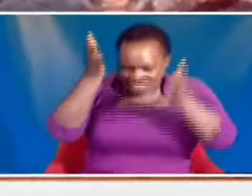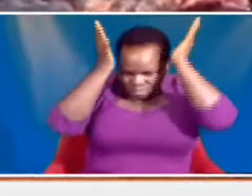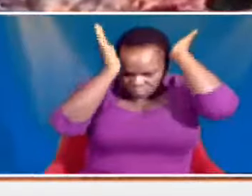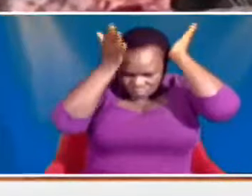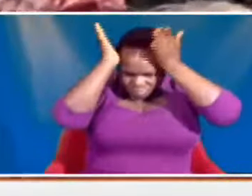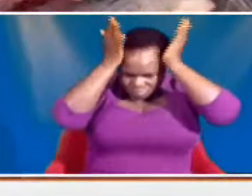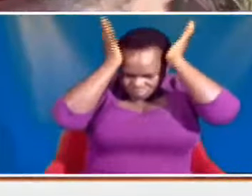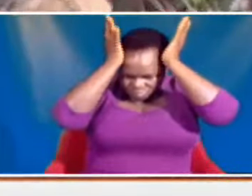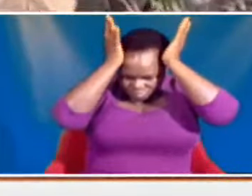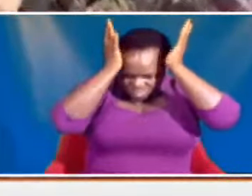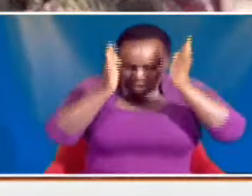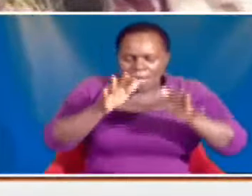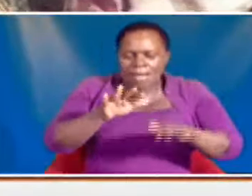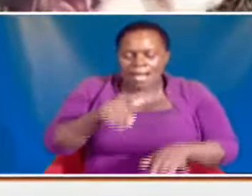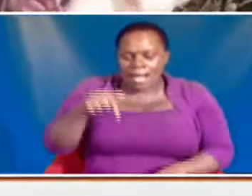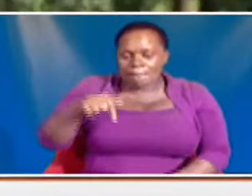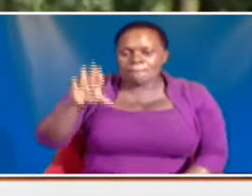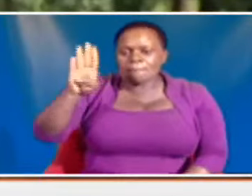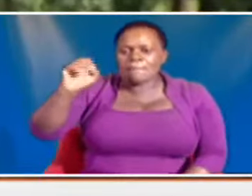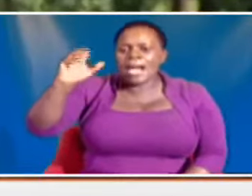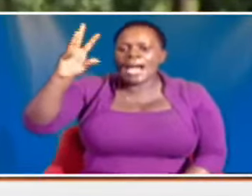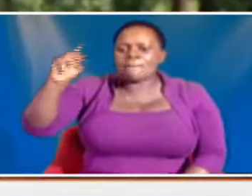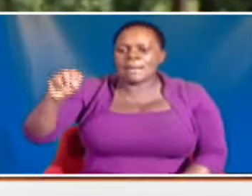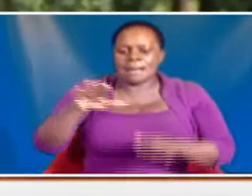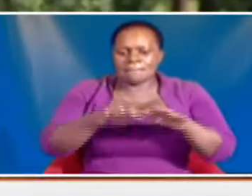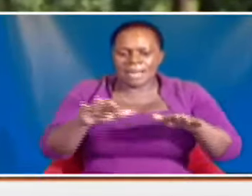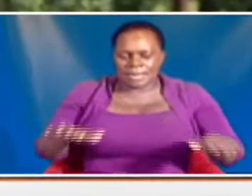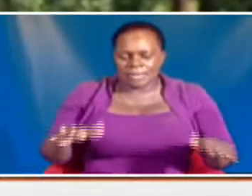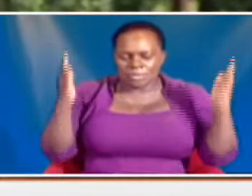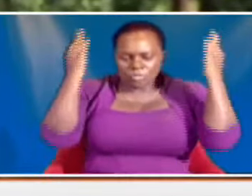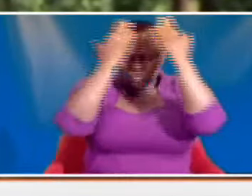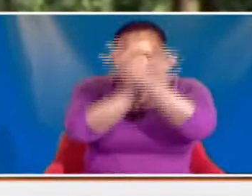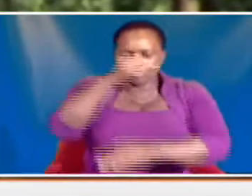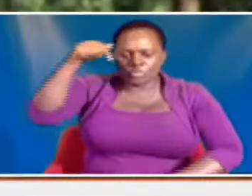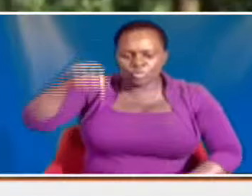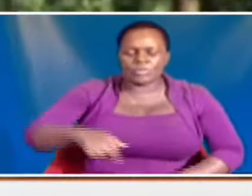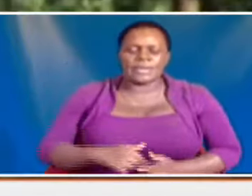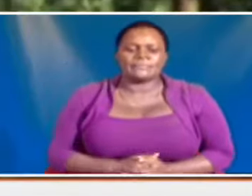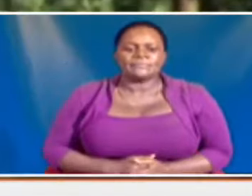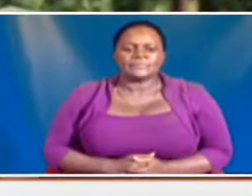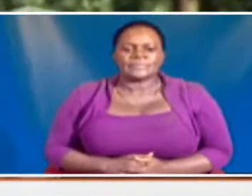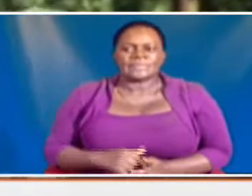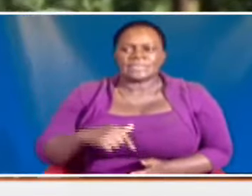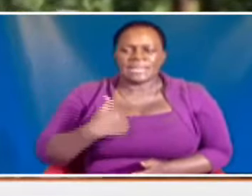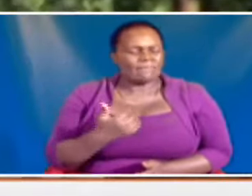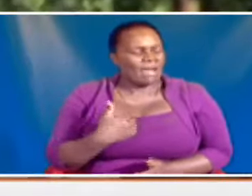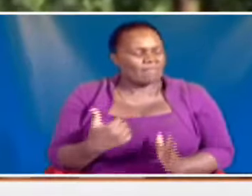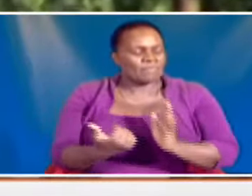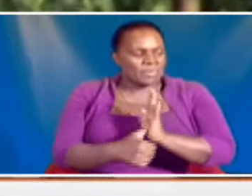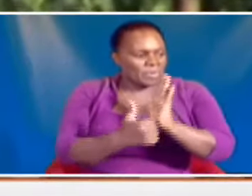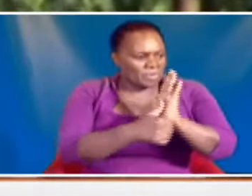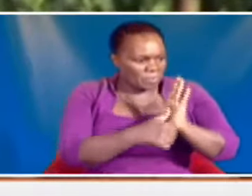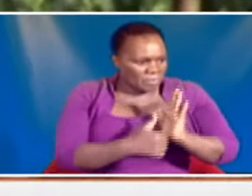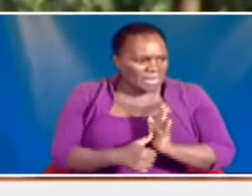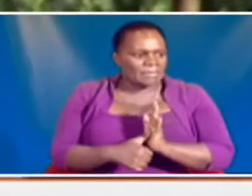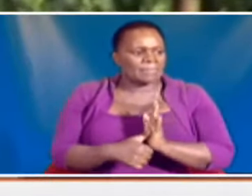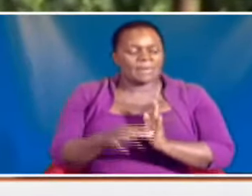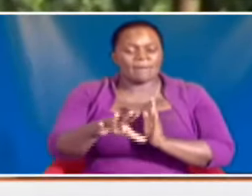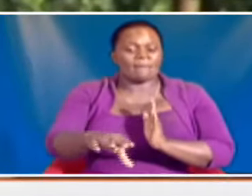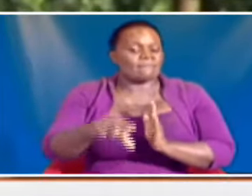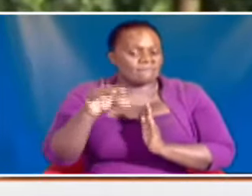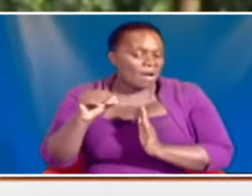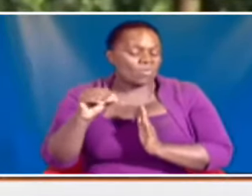for popular Bama market in Nairobi. Usiku huu wa leo tumekuwa na kizaza na tukapata